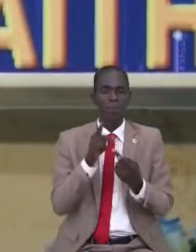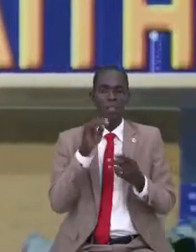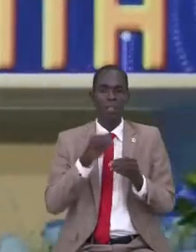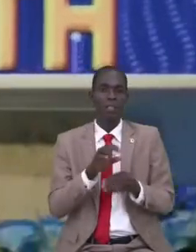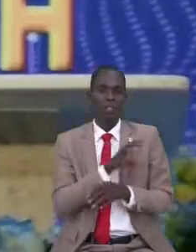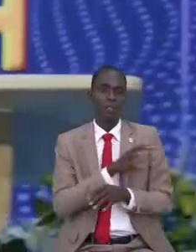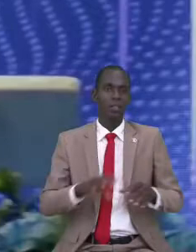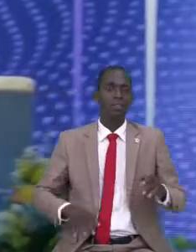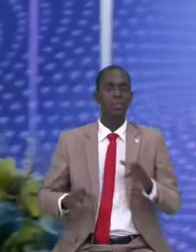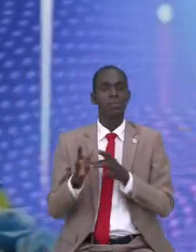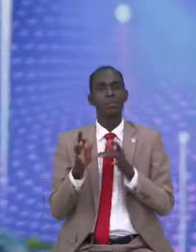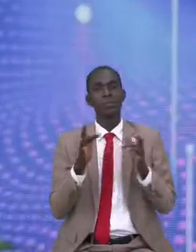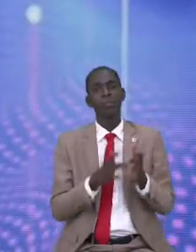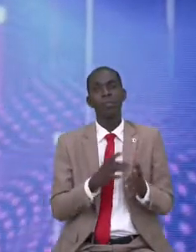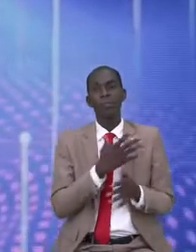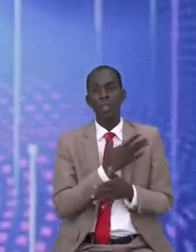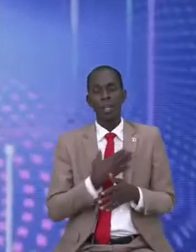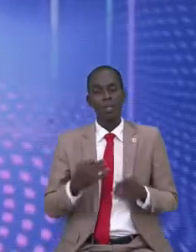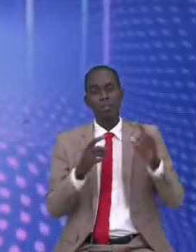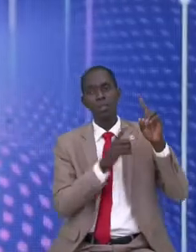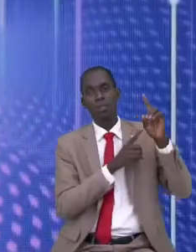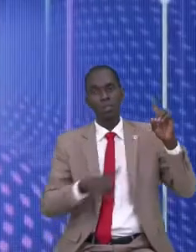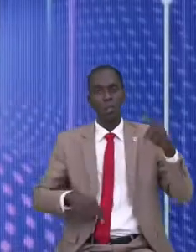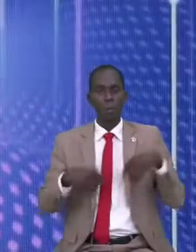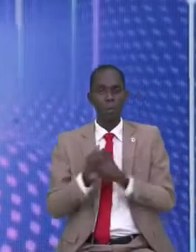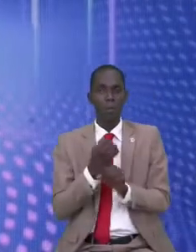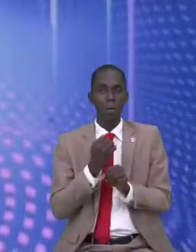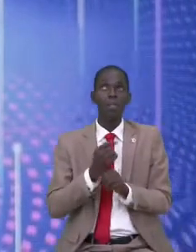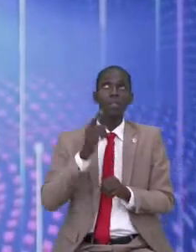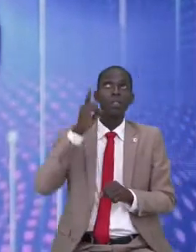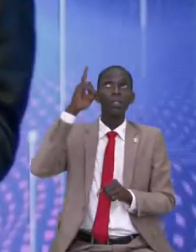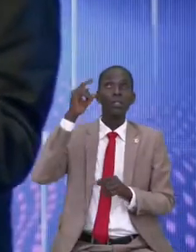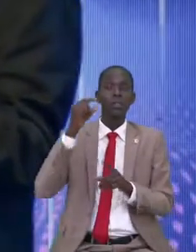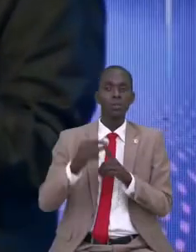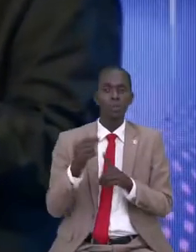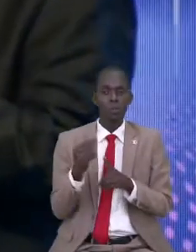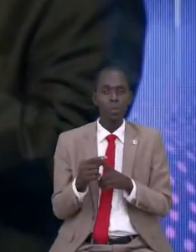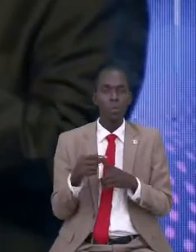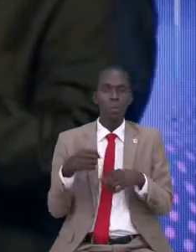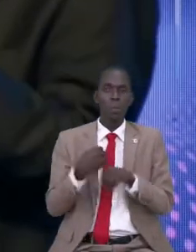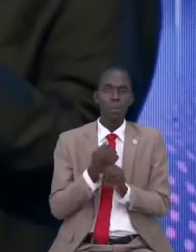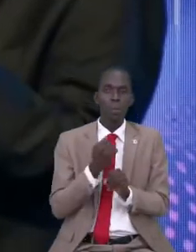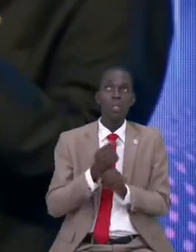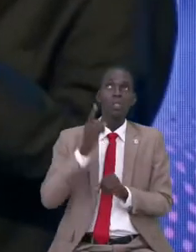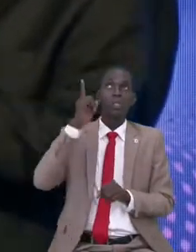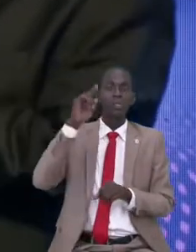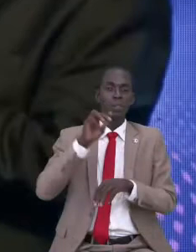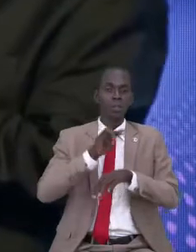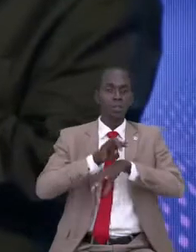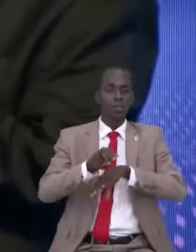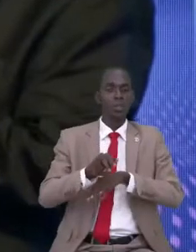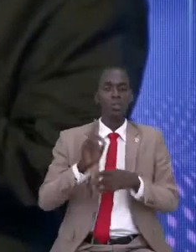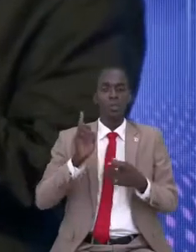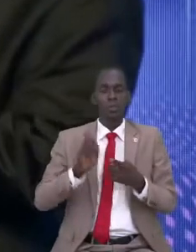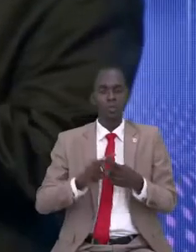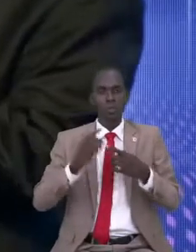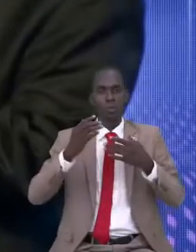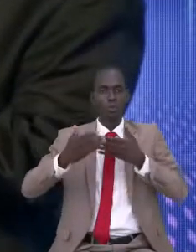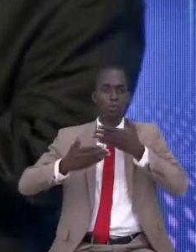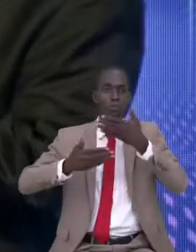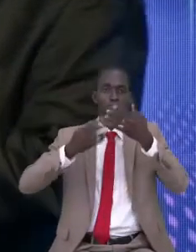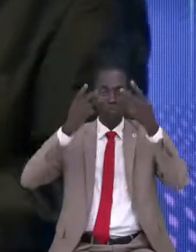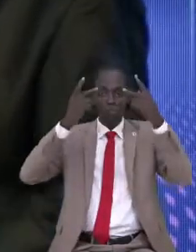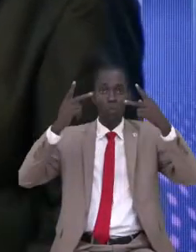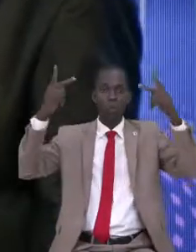Christ Jesus. And the Lord make his word, make his ministry to prosper in